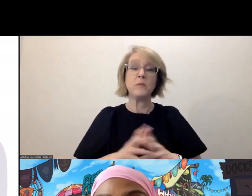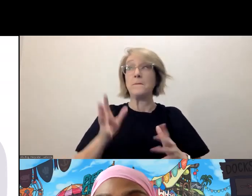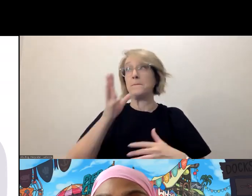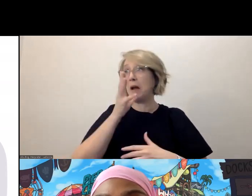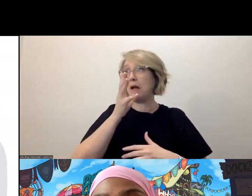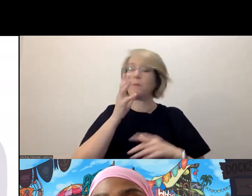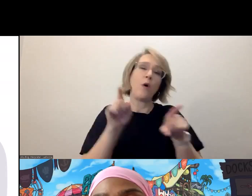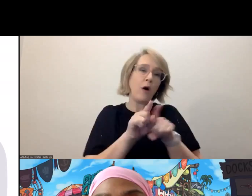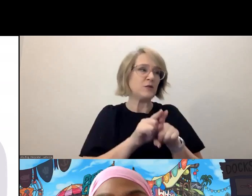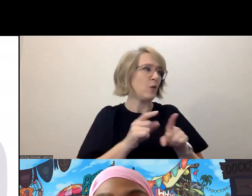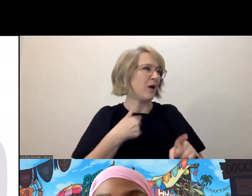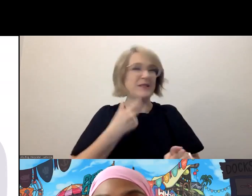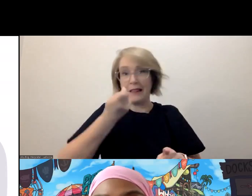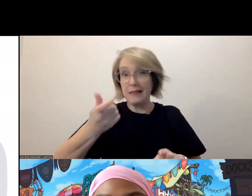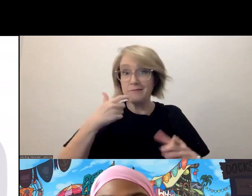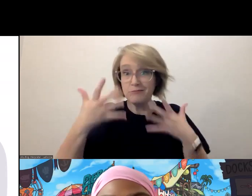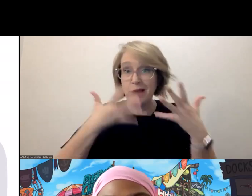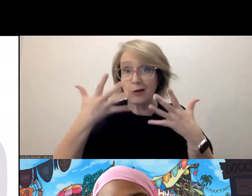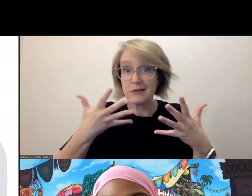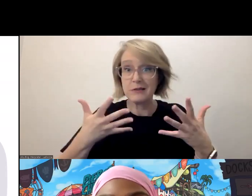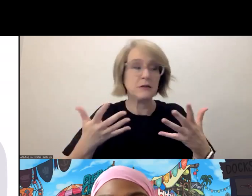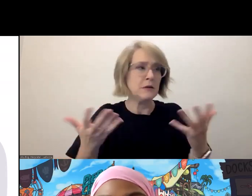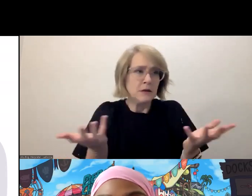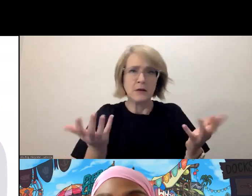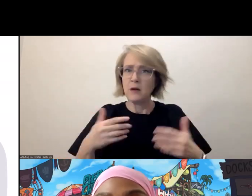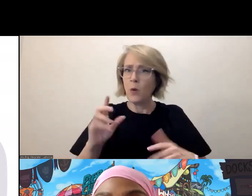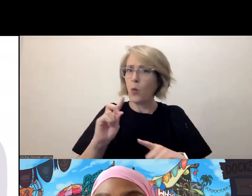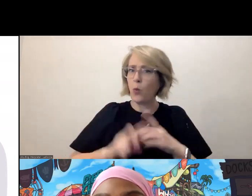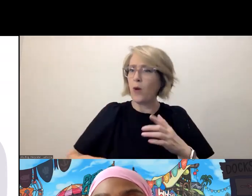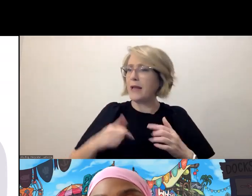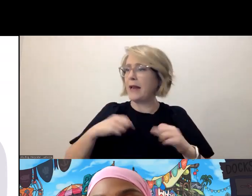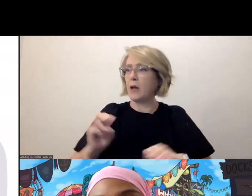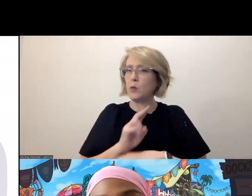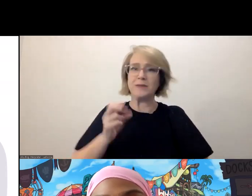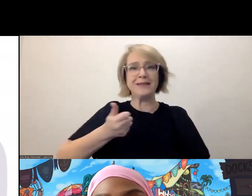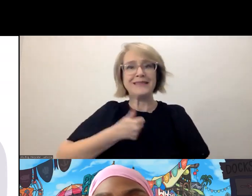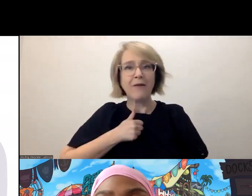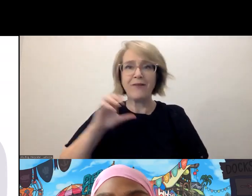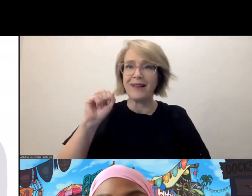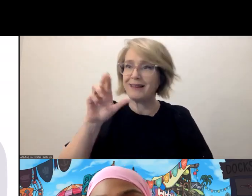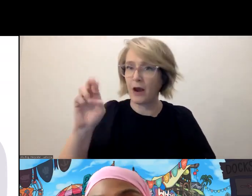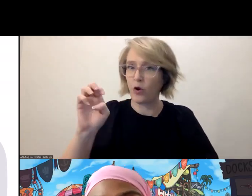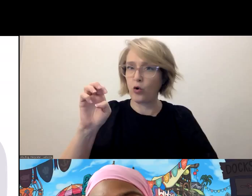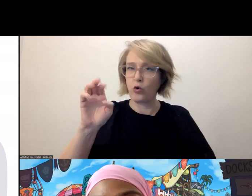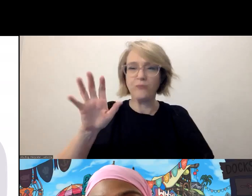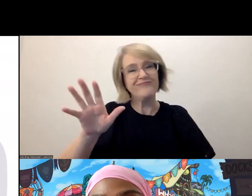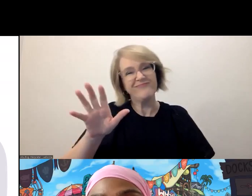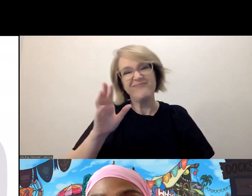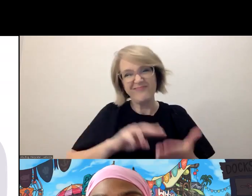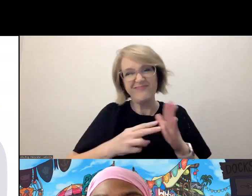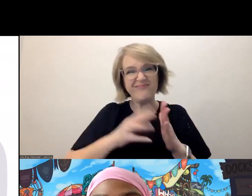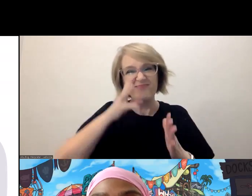I felt really embarrassed. I wanted to see, was there a self-care solution I can use? Because we all can admit, if we're parents